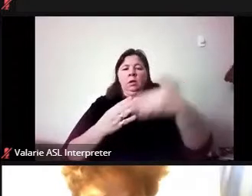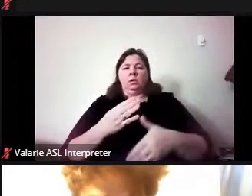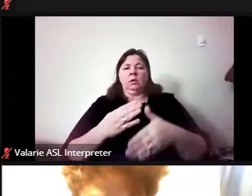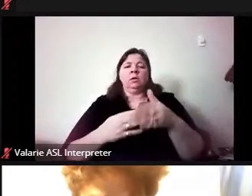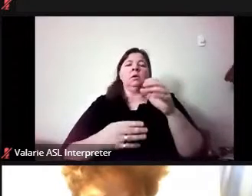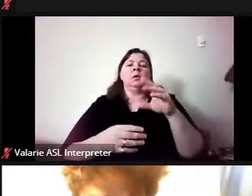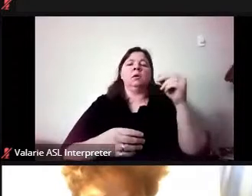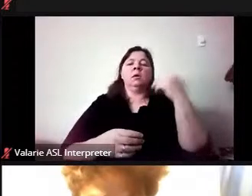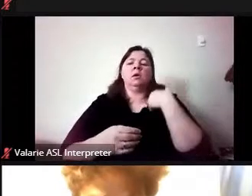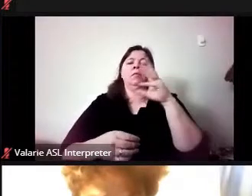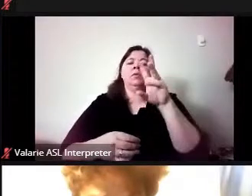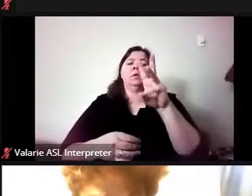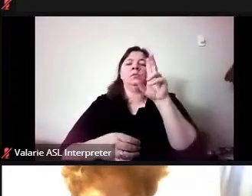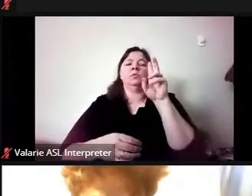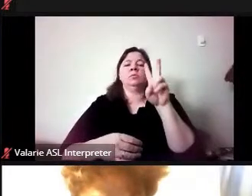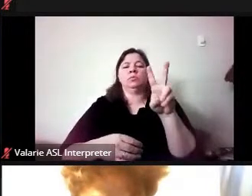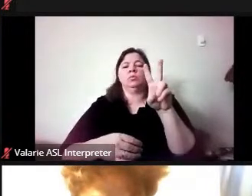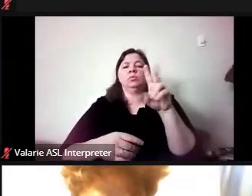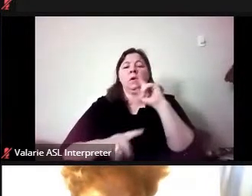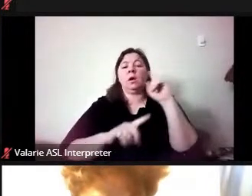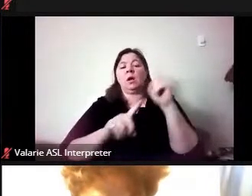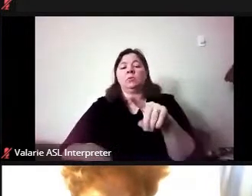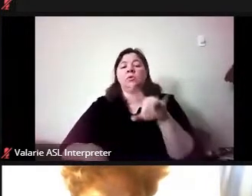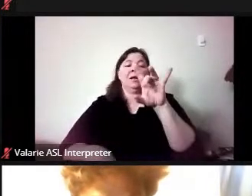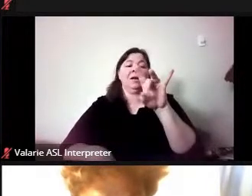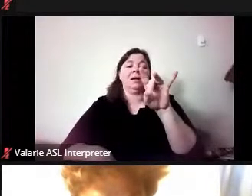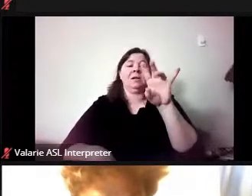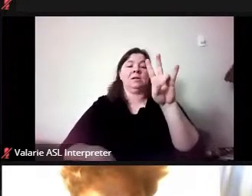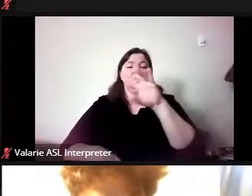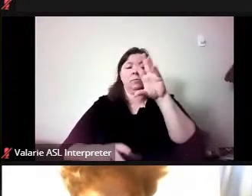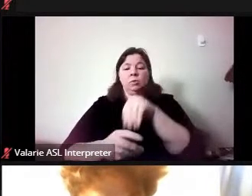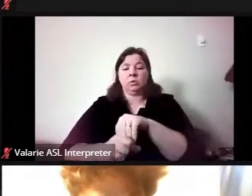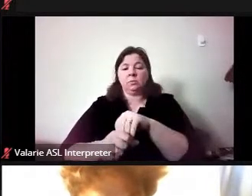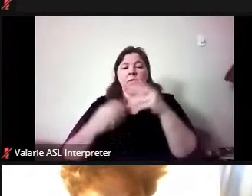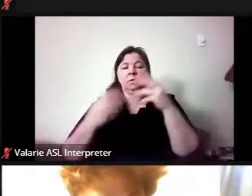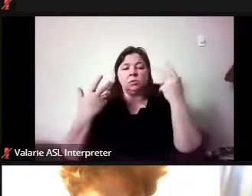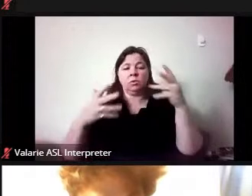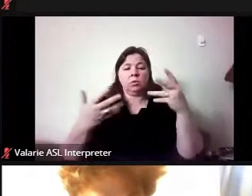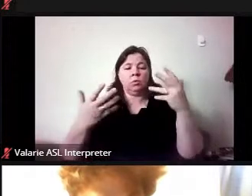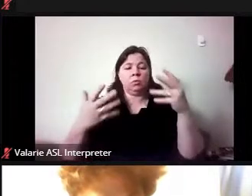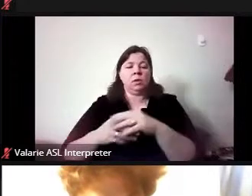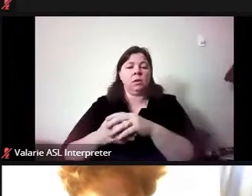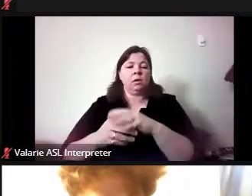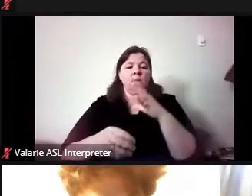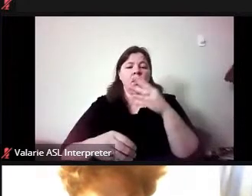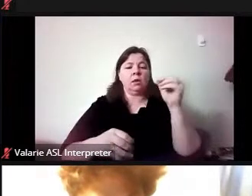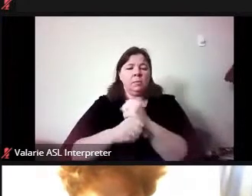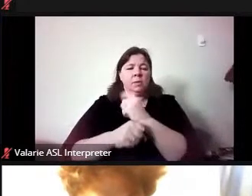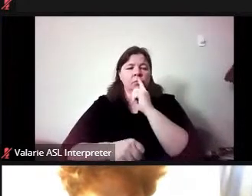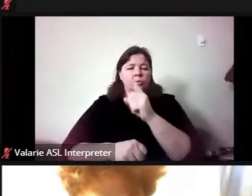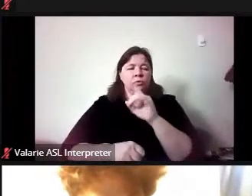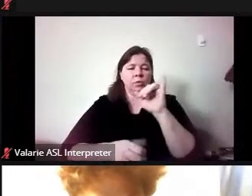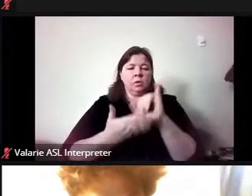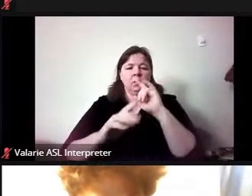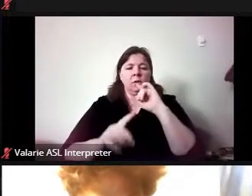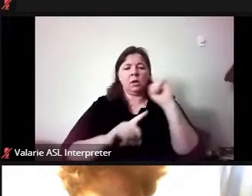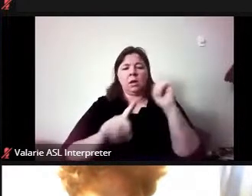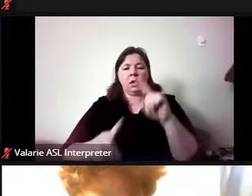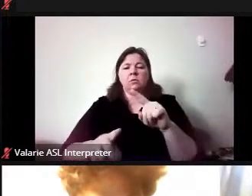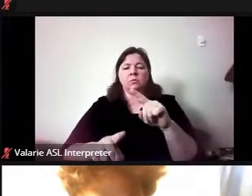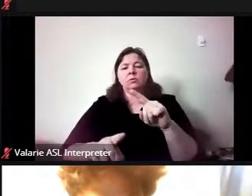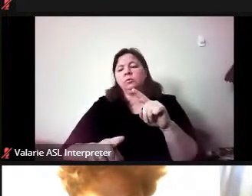There's 62 who have answered and 87 participants already. So please be sure to answer